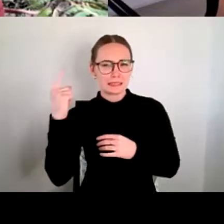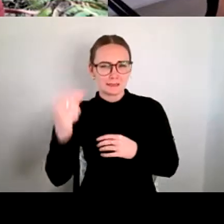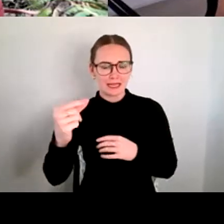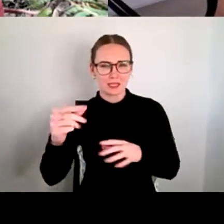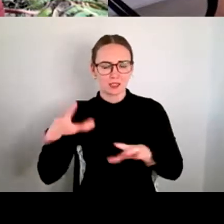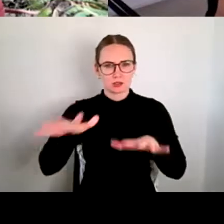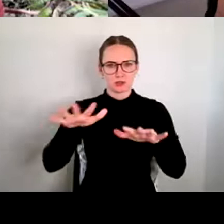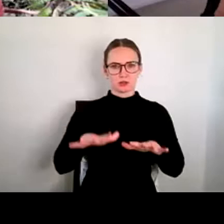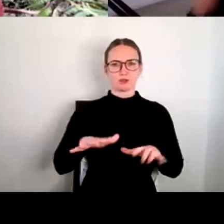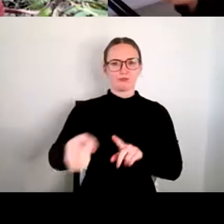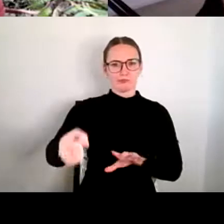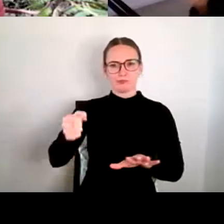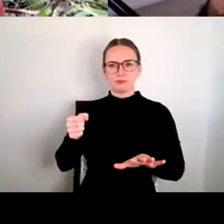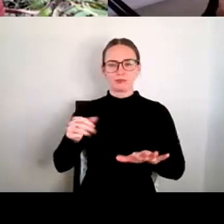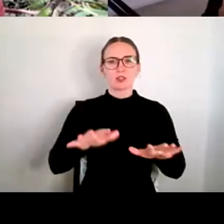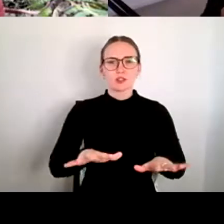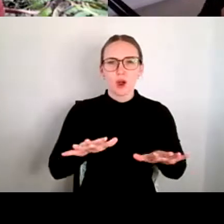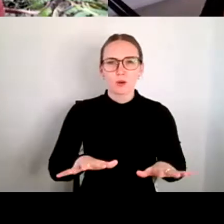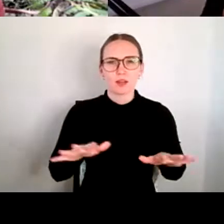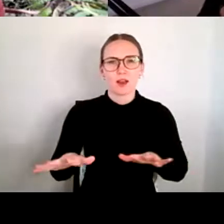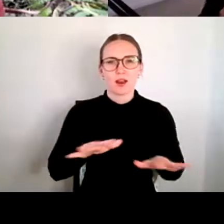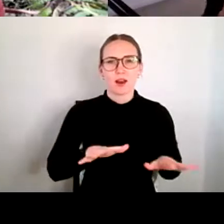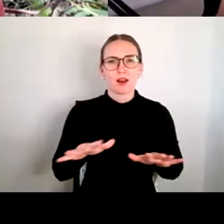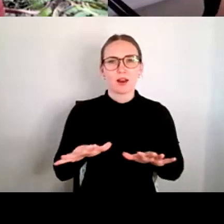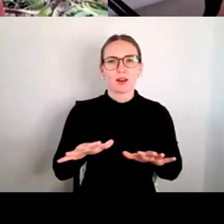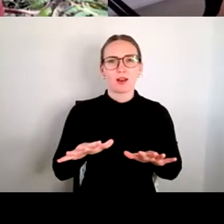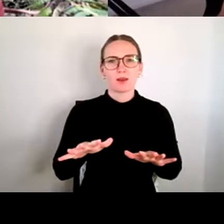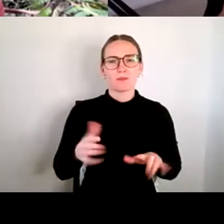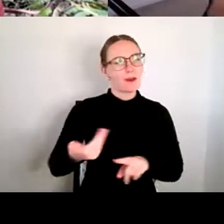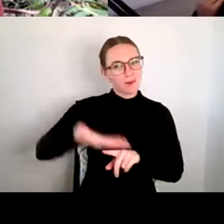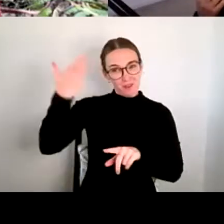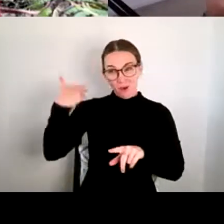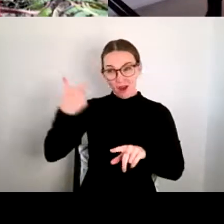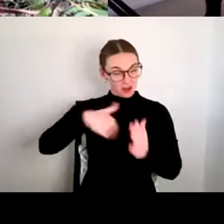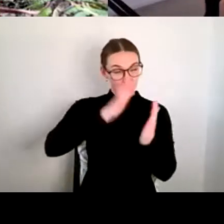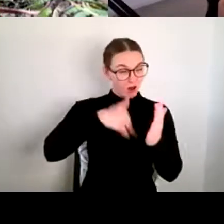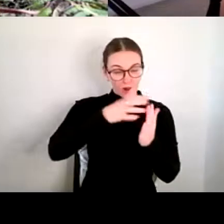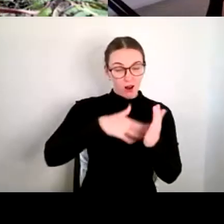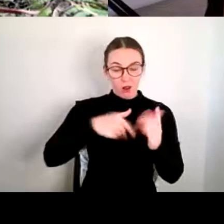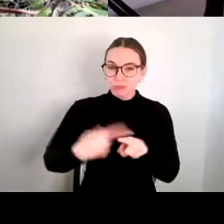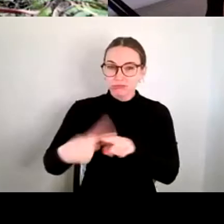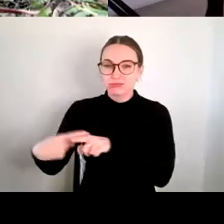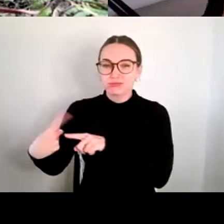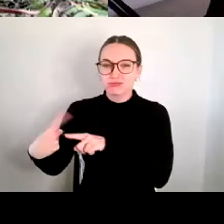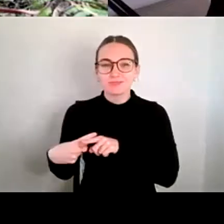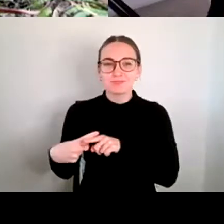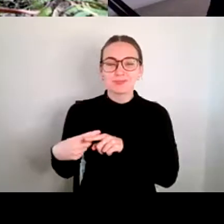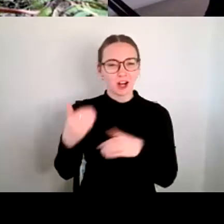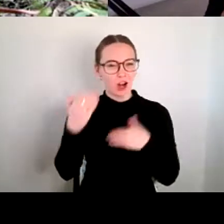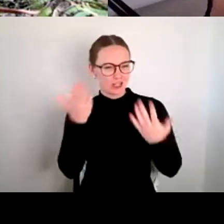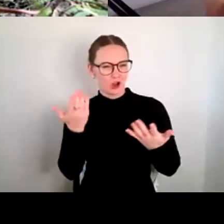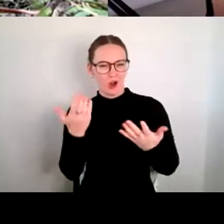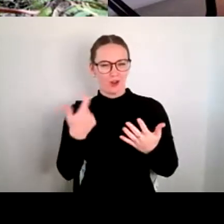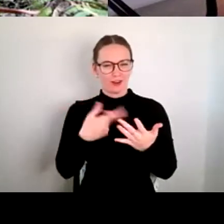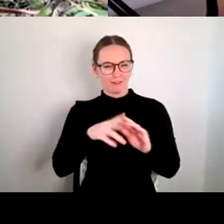was ready to slow down, but I used to paint a lot at a far more rapid pace, and I don't know if I thought that would bring some sort of energy